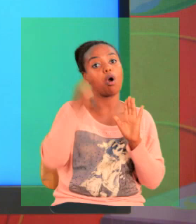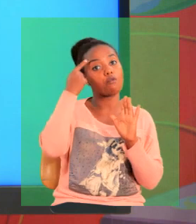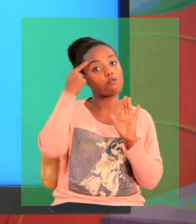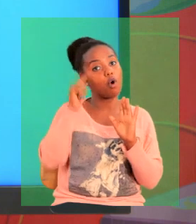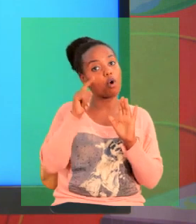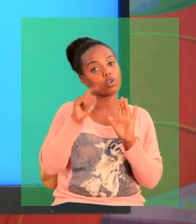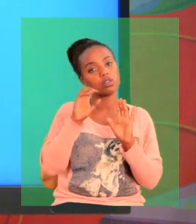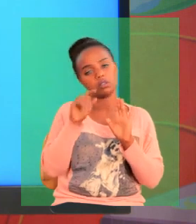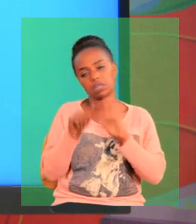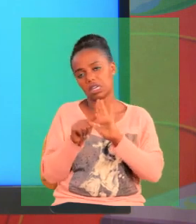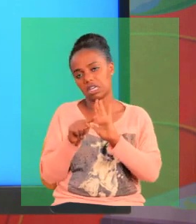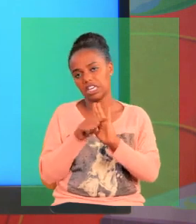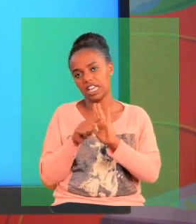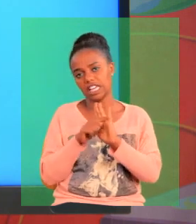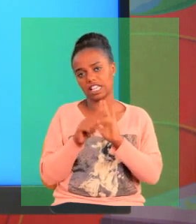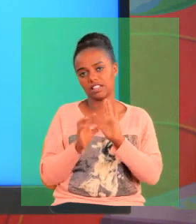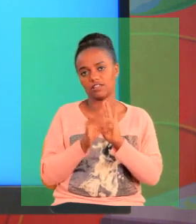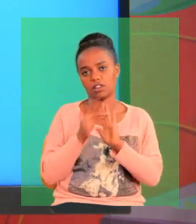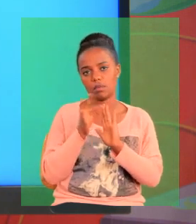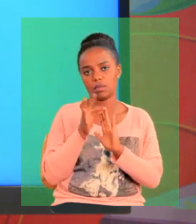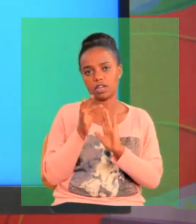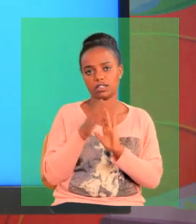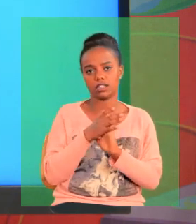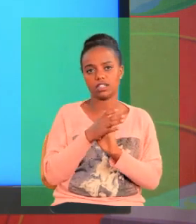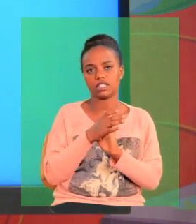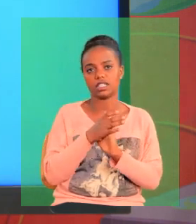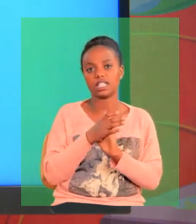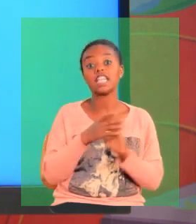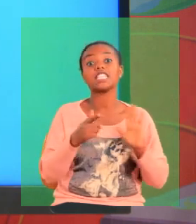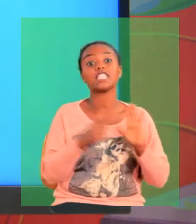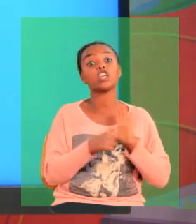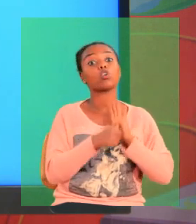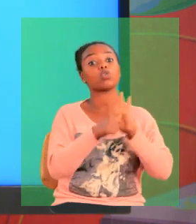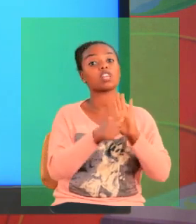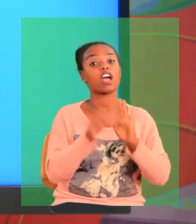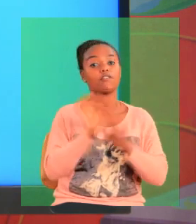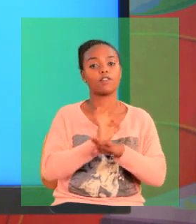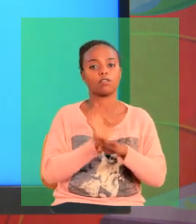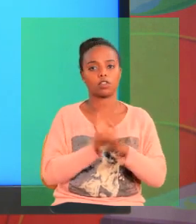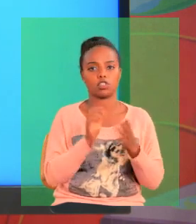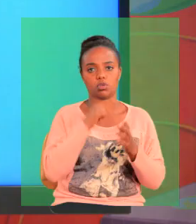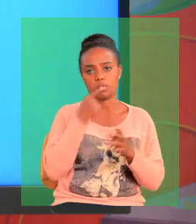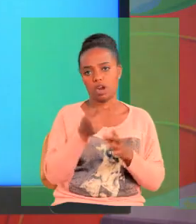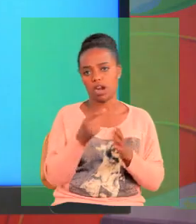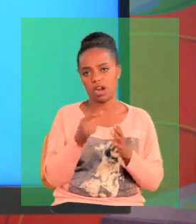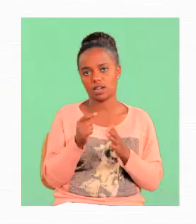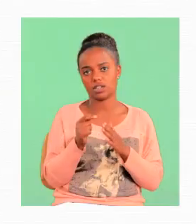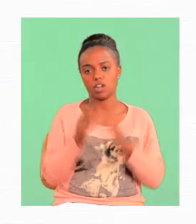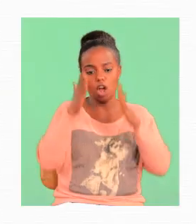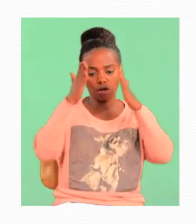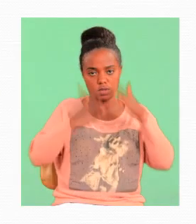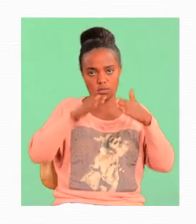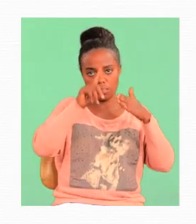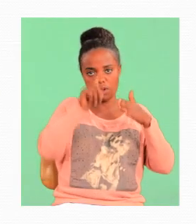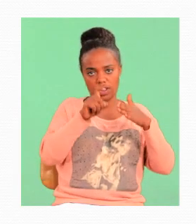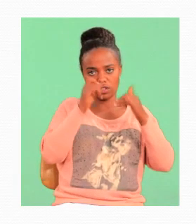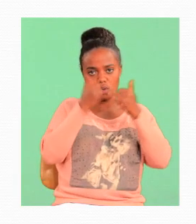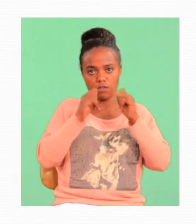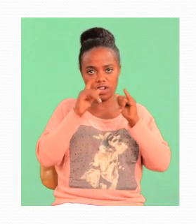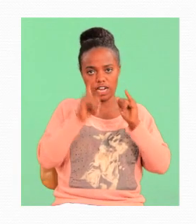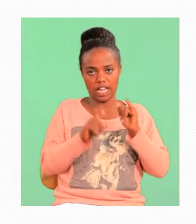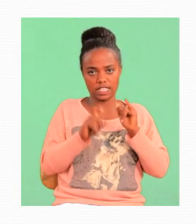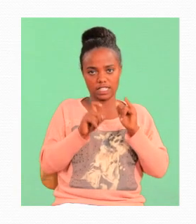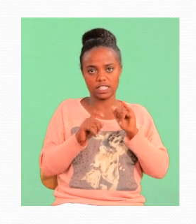negative numbers. The sine function is defined in this form. Or this is equivalently written in this form, absolute value of x over x for